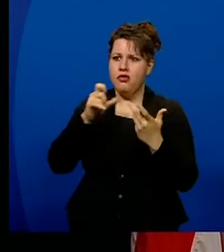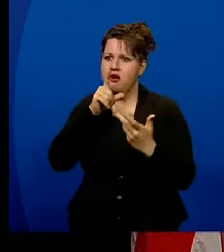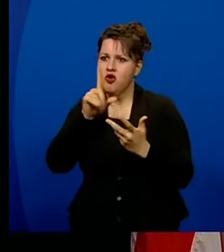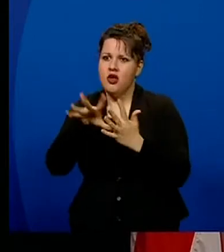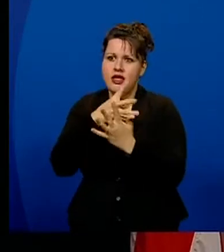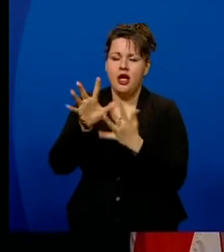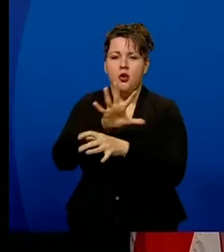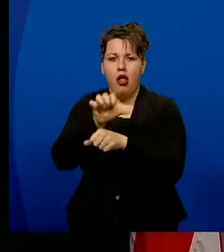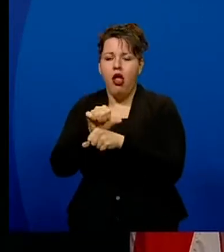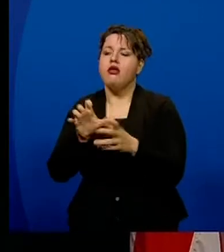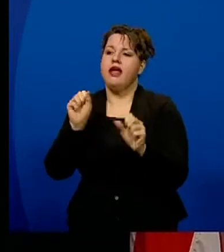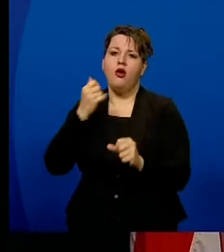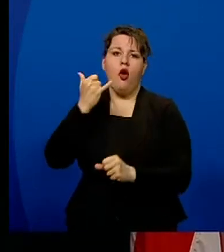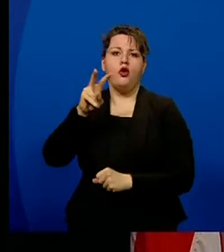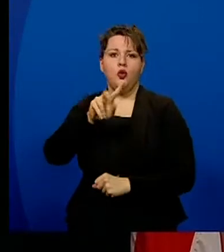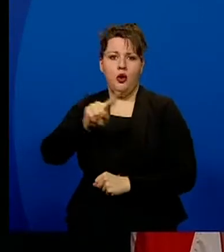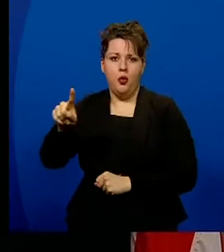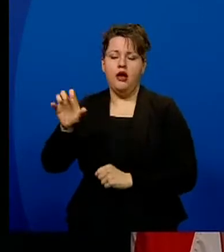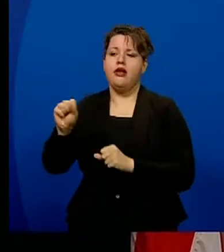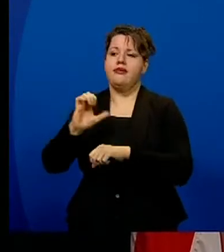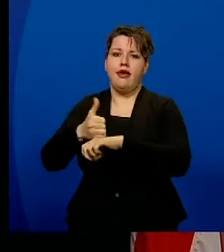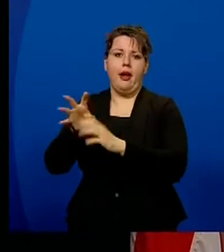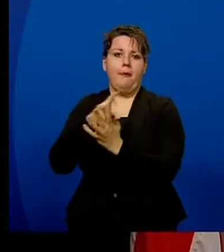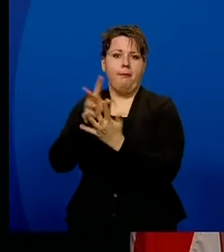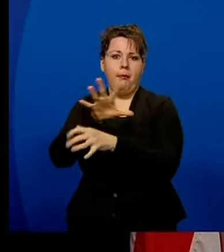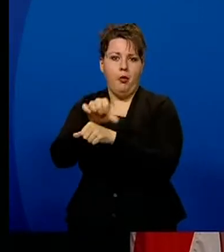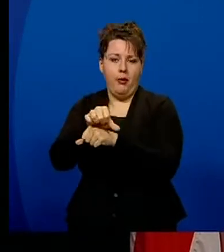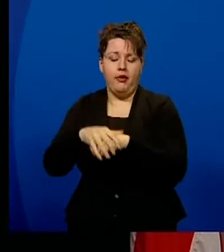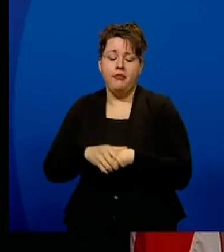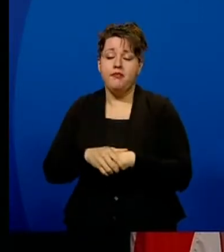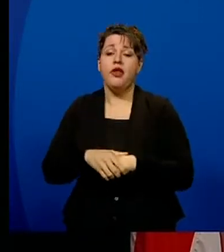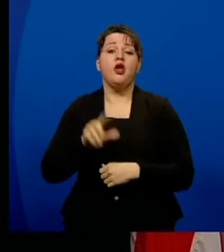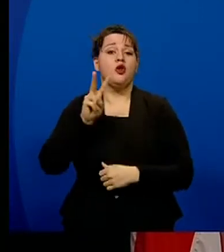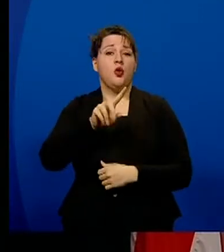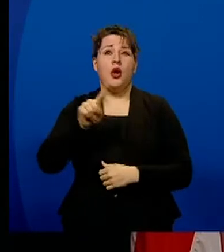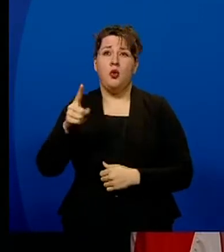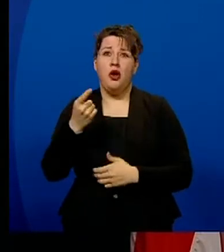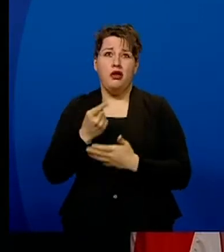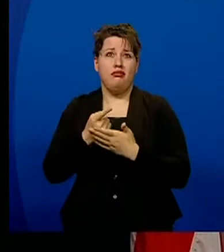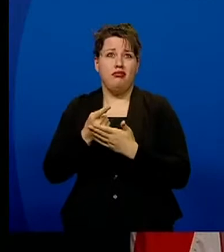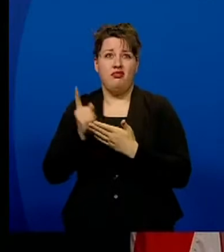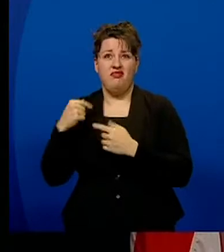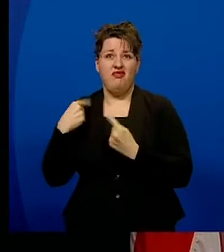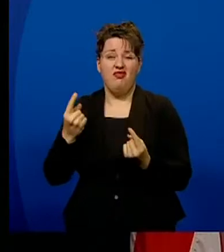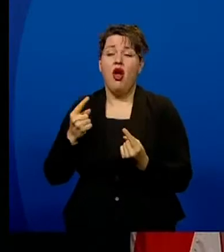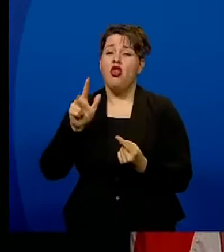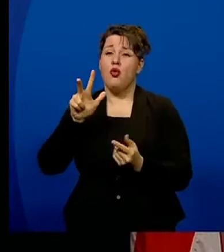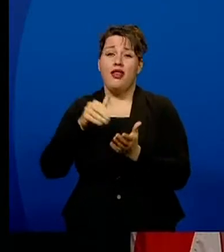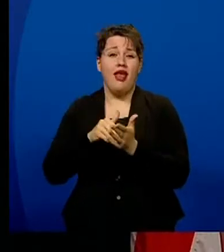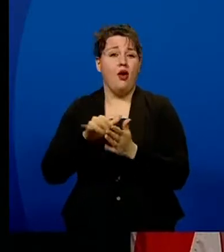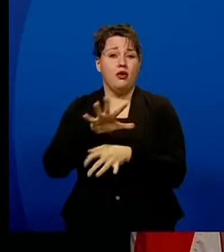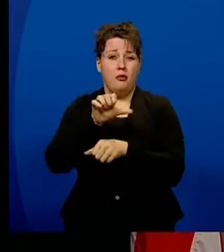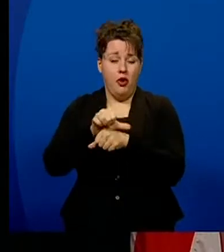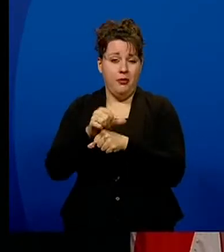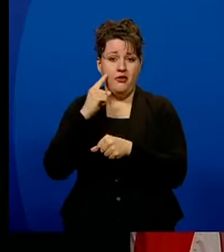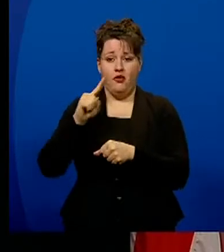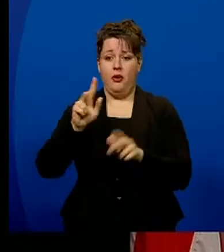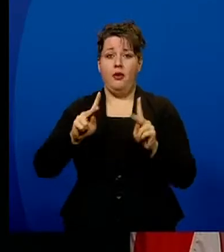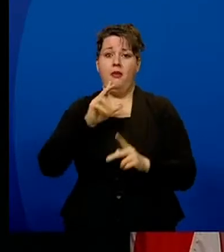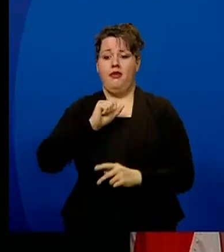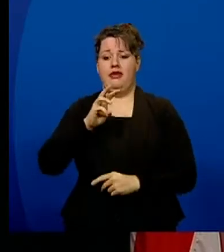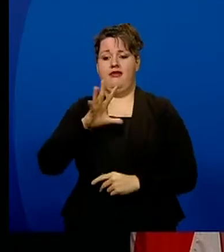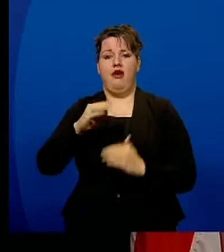the service just 1 week ago, 211 has scheduled more than 3,000 appointments for Iowans aged